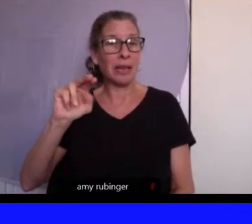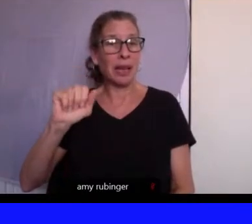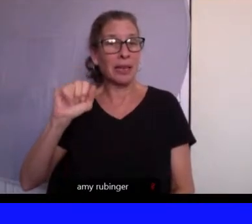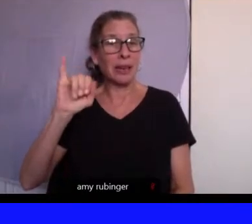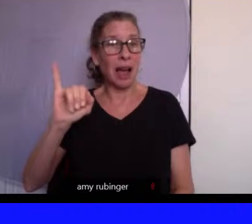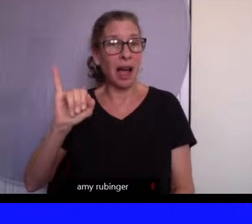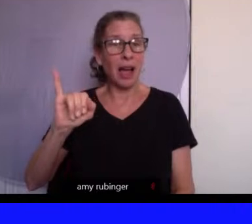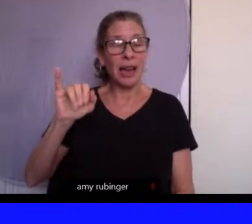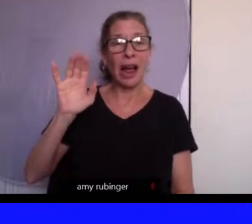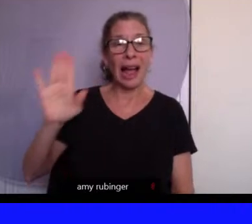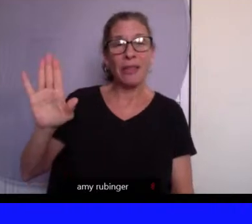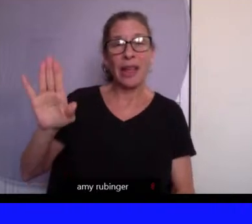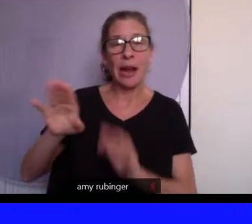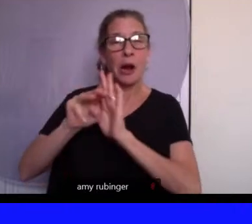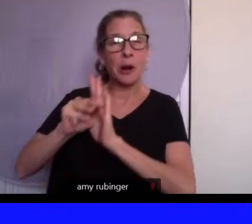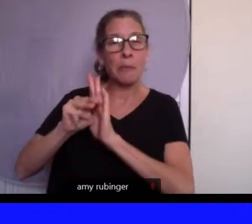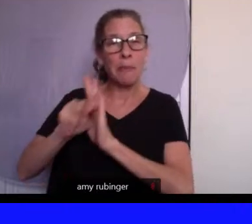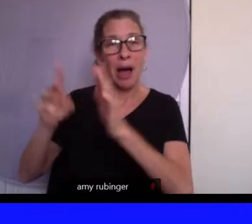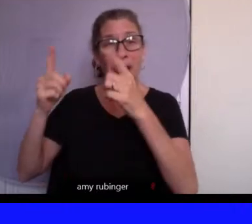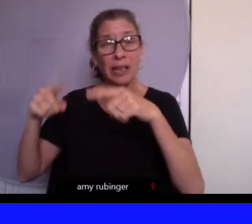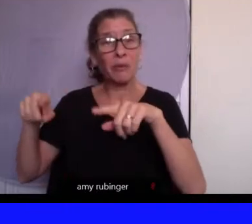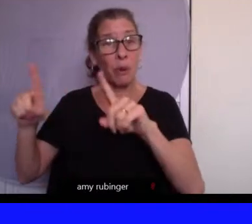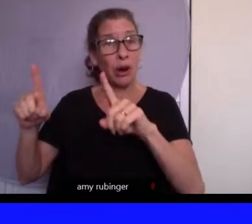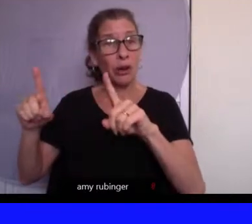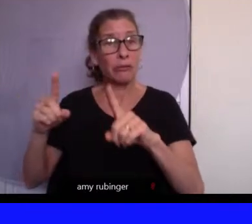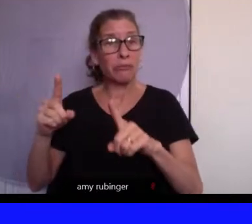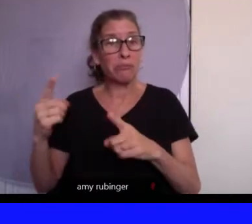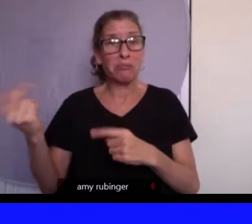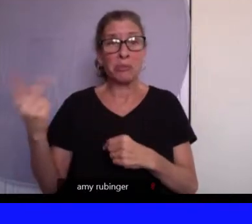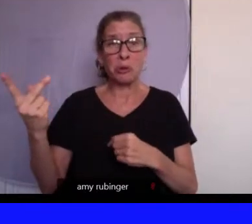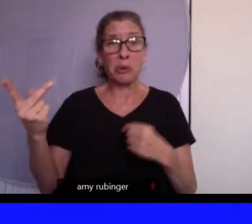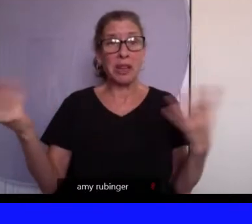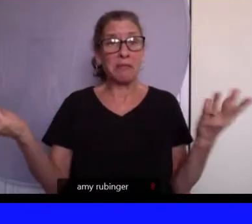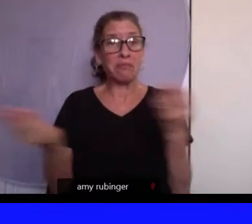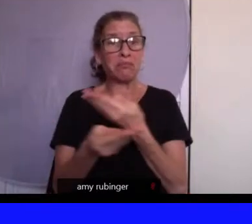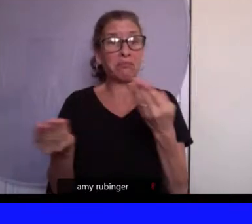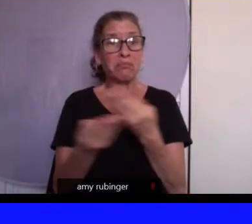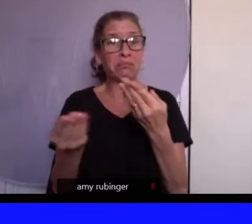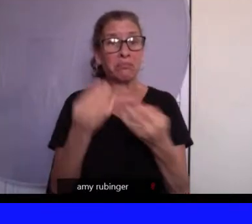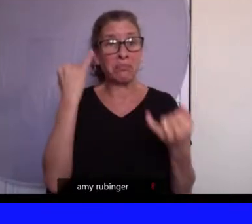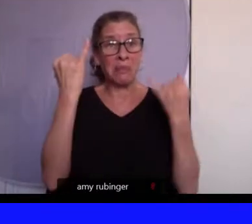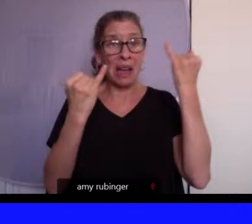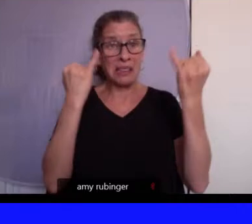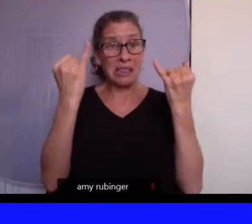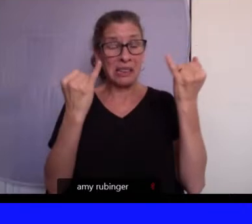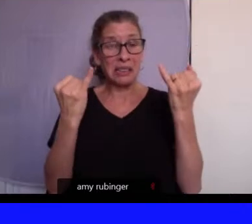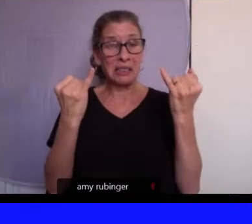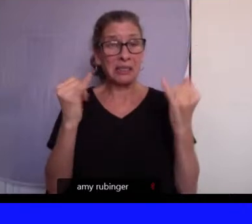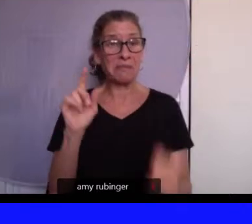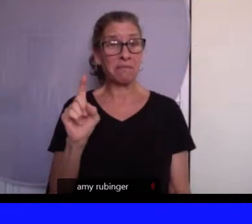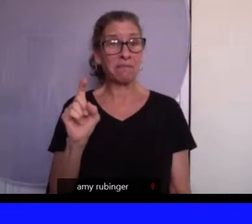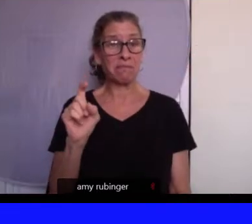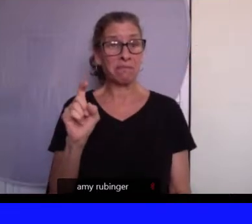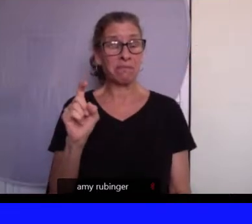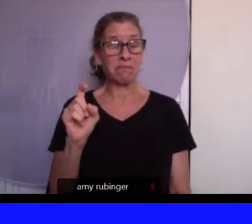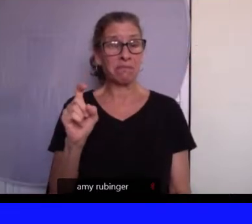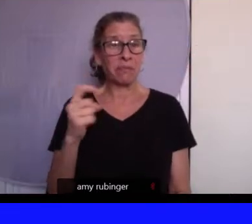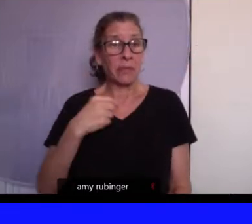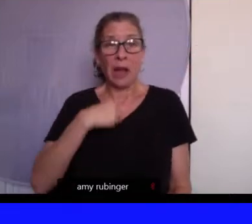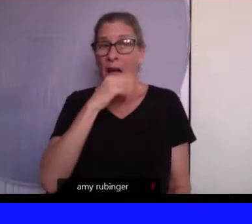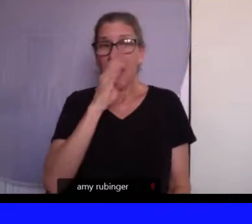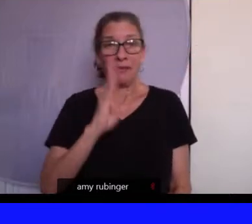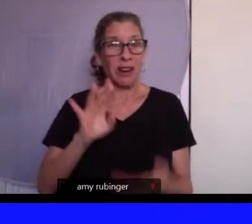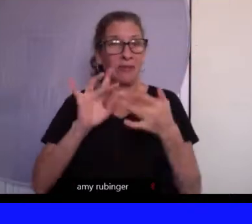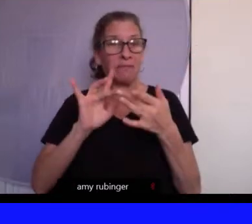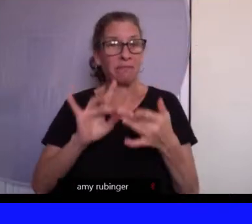that makes a difference. That their home-based primary care program has been in effect for over 20 years.